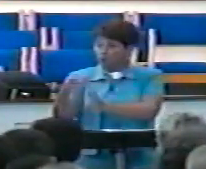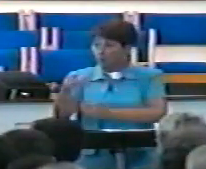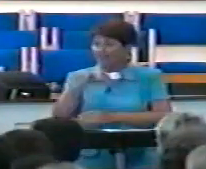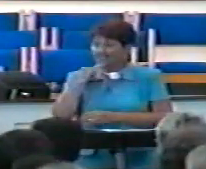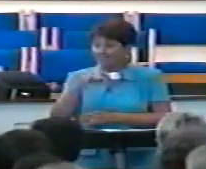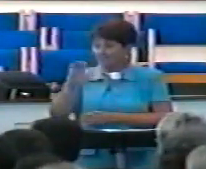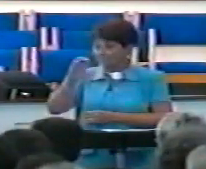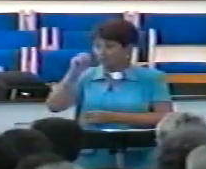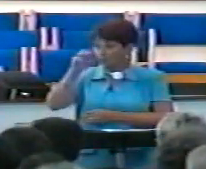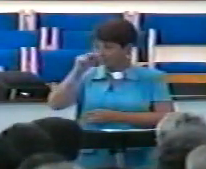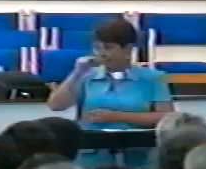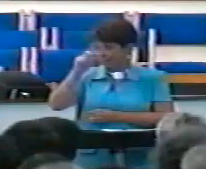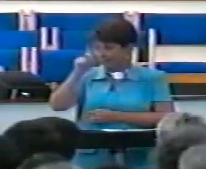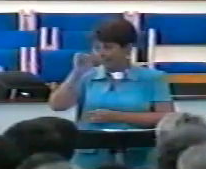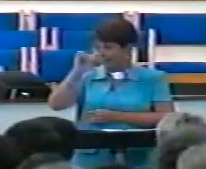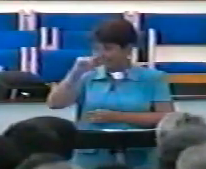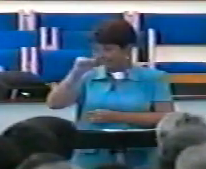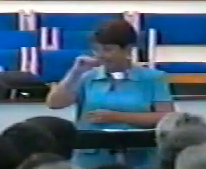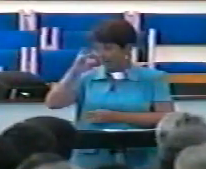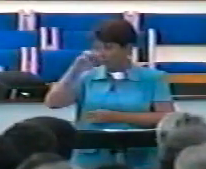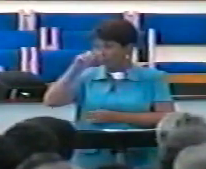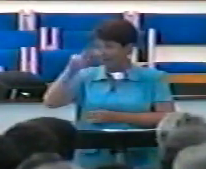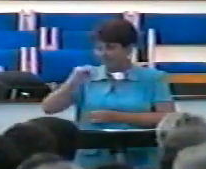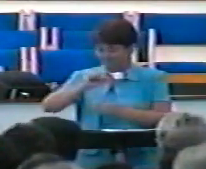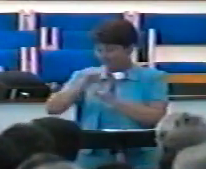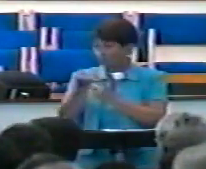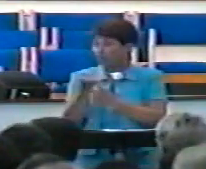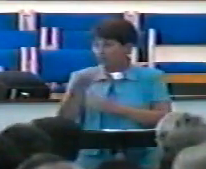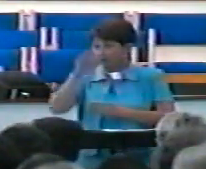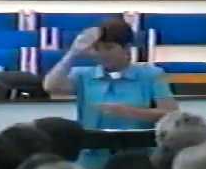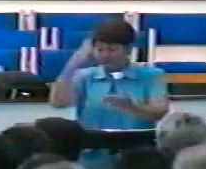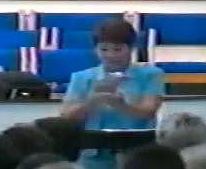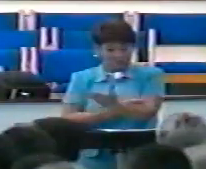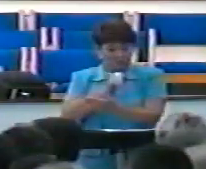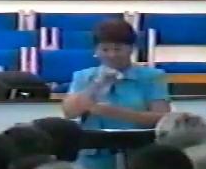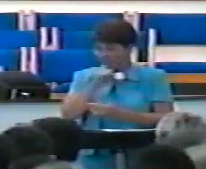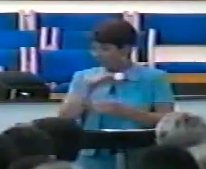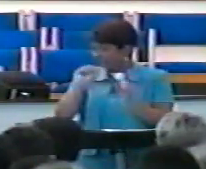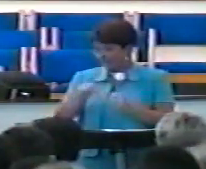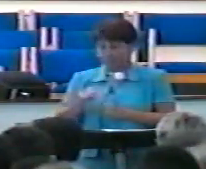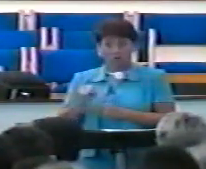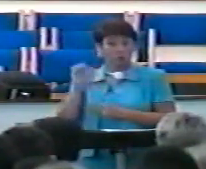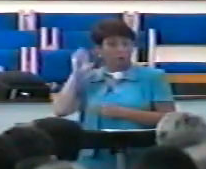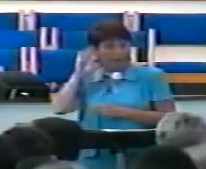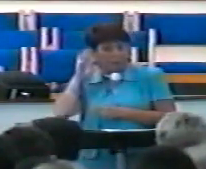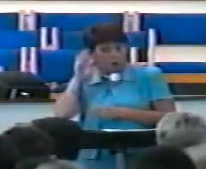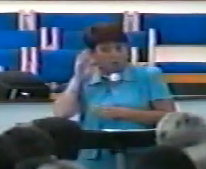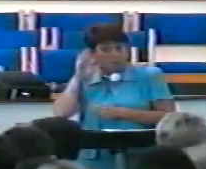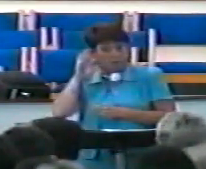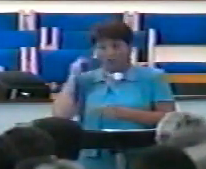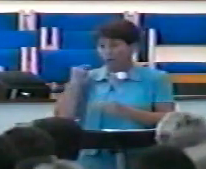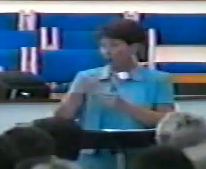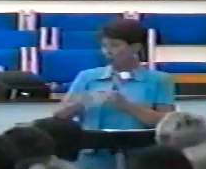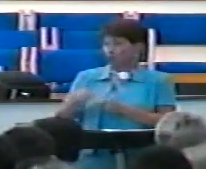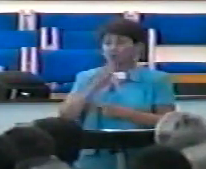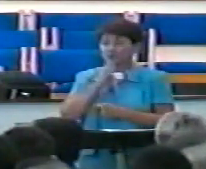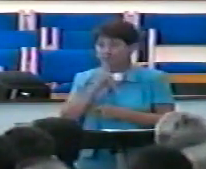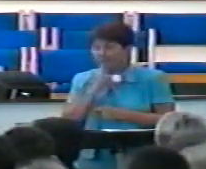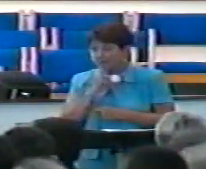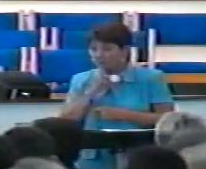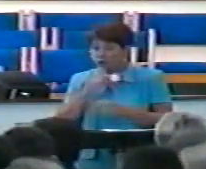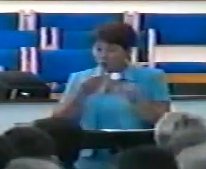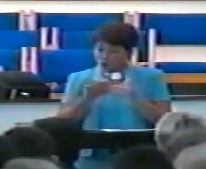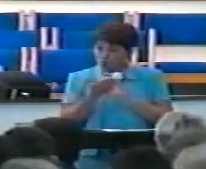able to speak. We read it a few moments ago. We'll not read it again. He was not able to speak or hear. Through demonic power, this boy